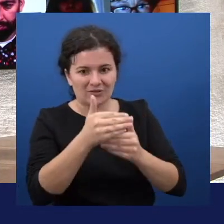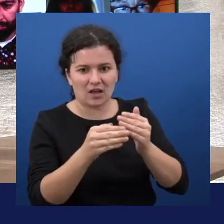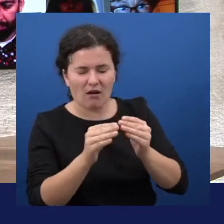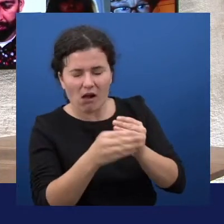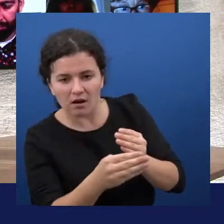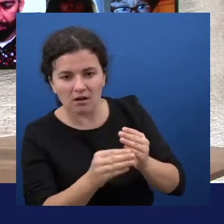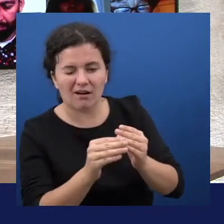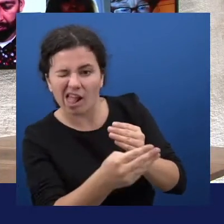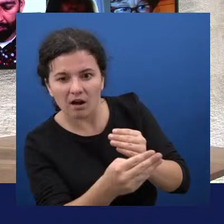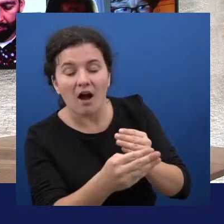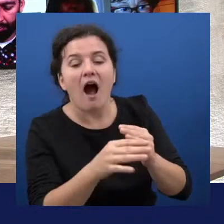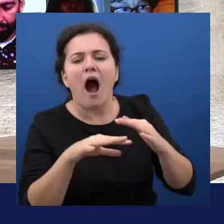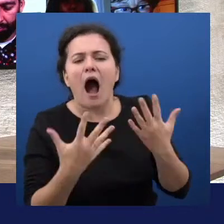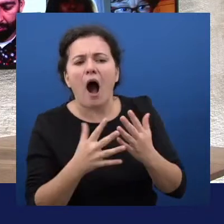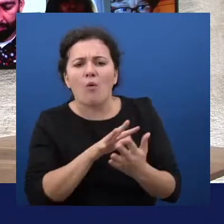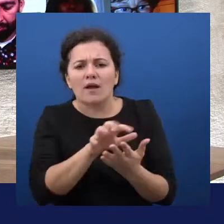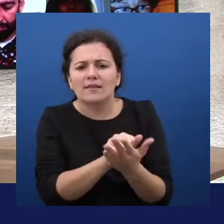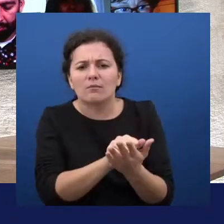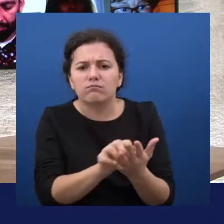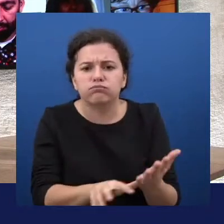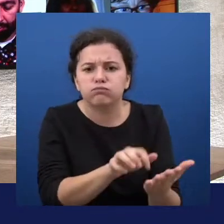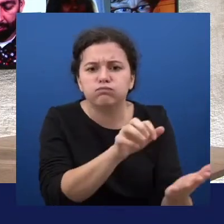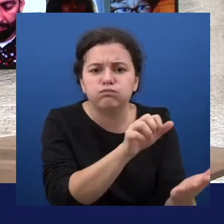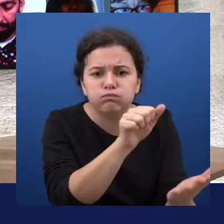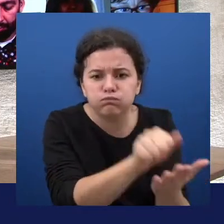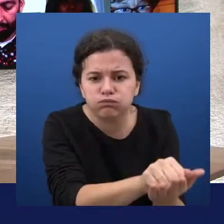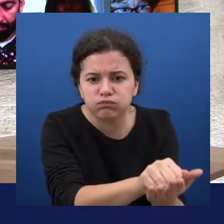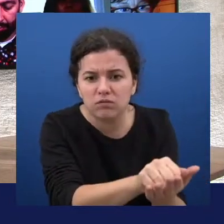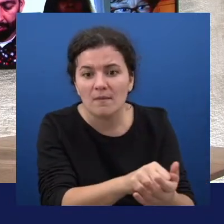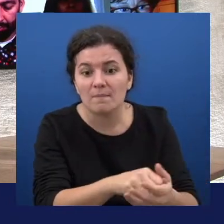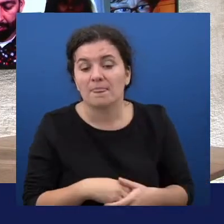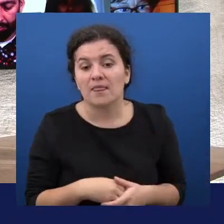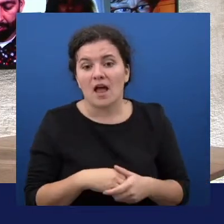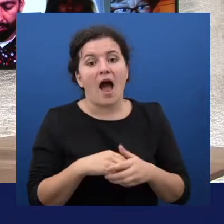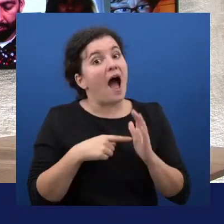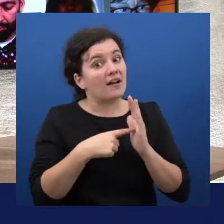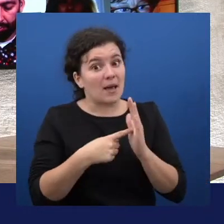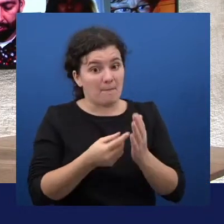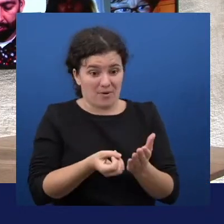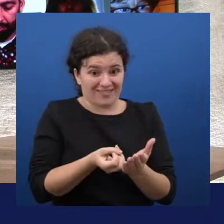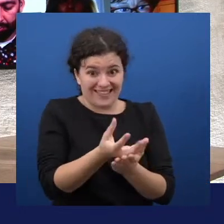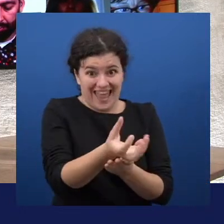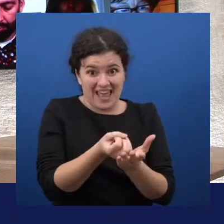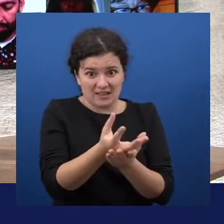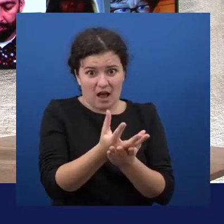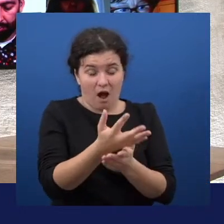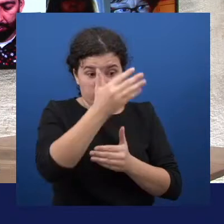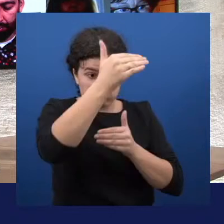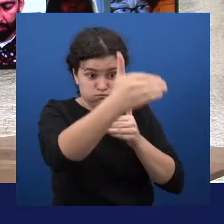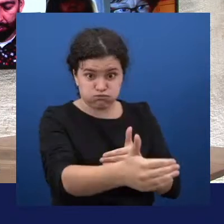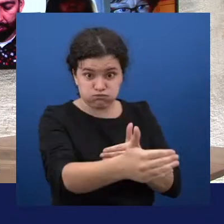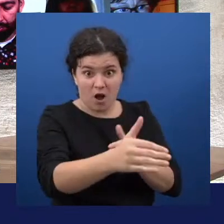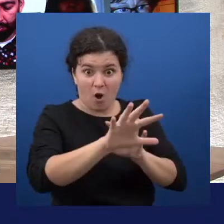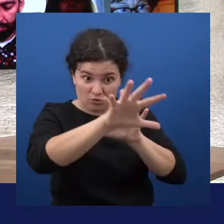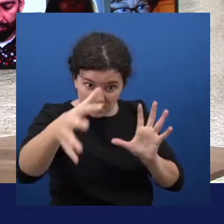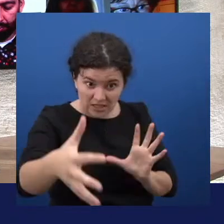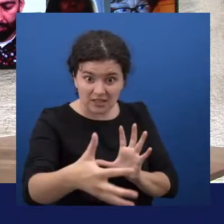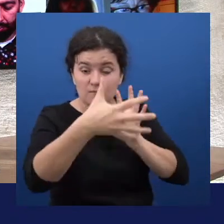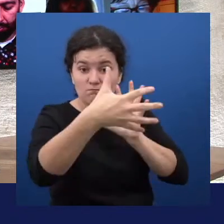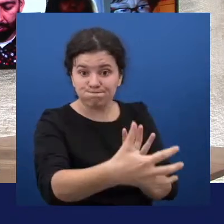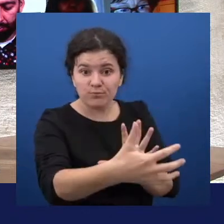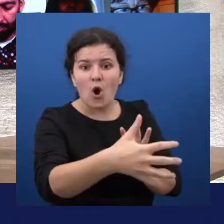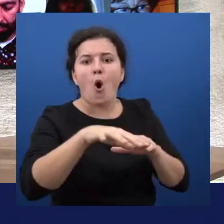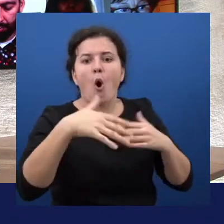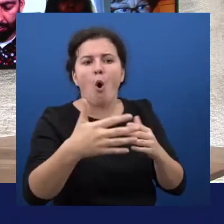upload the whole data at once, like a batch of data, or we just keep